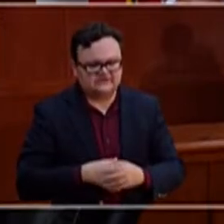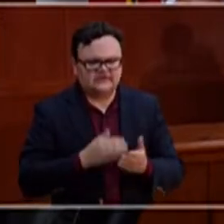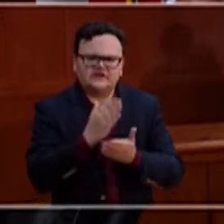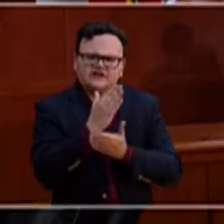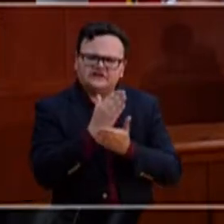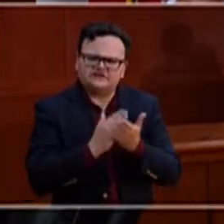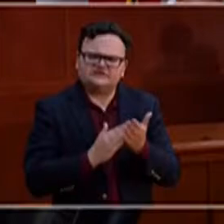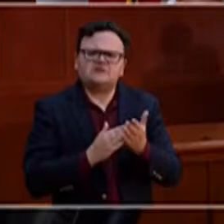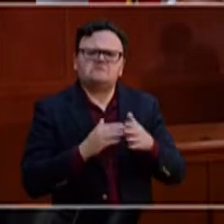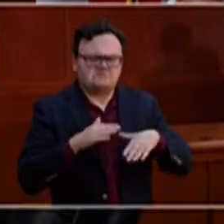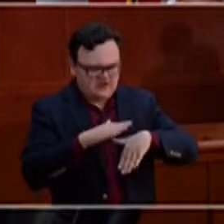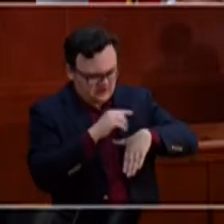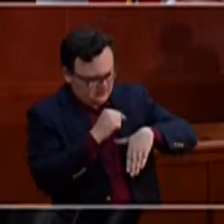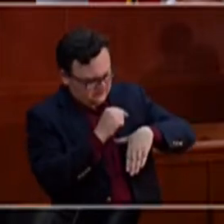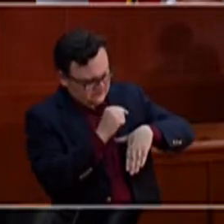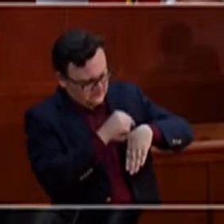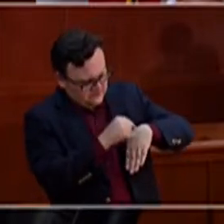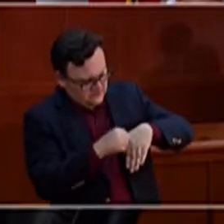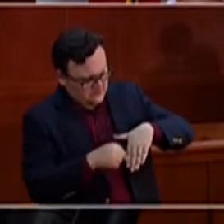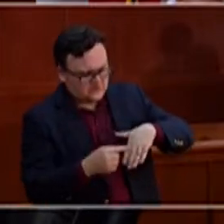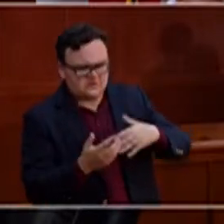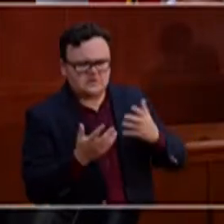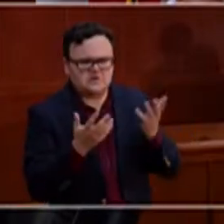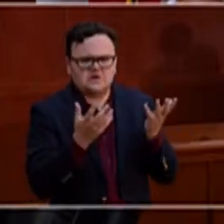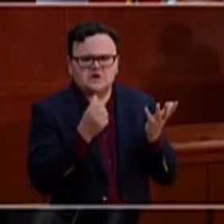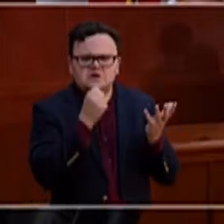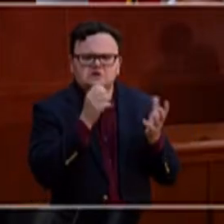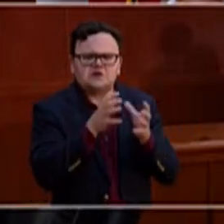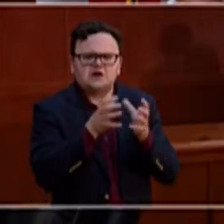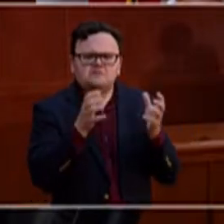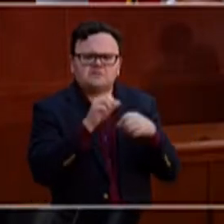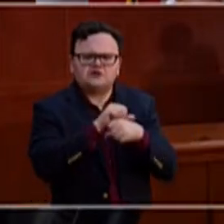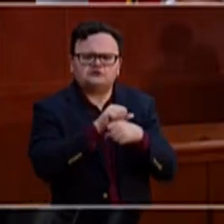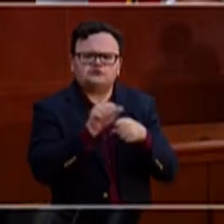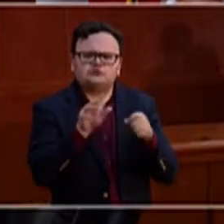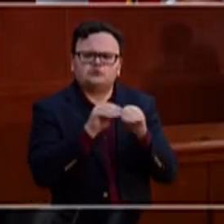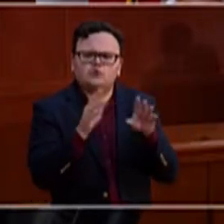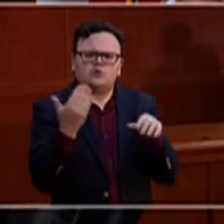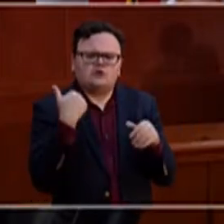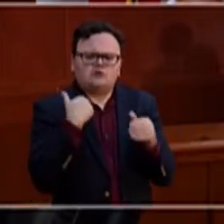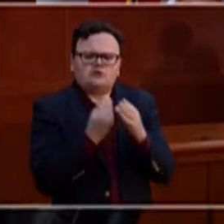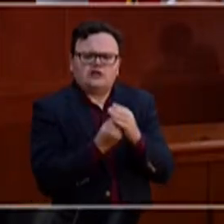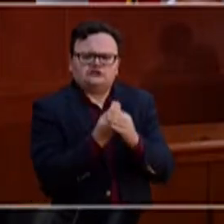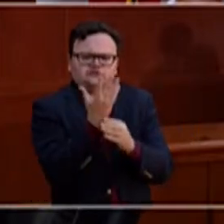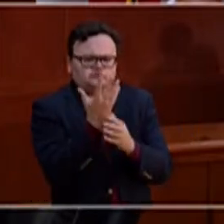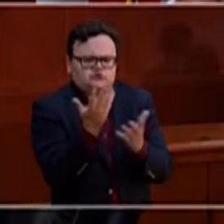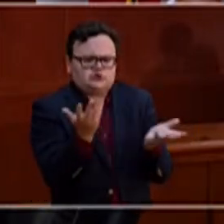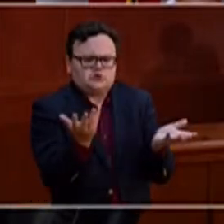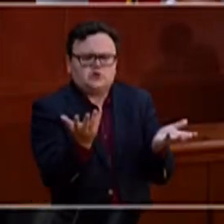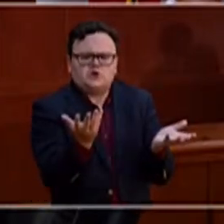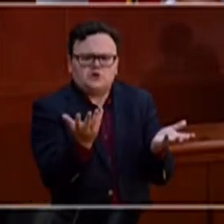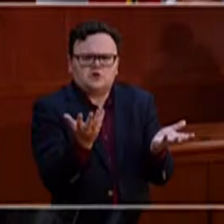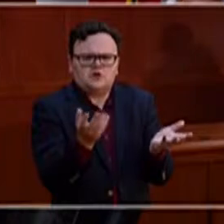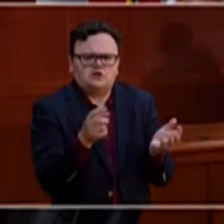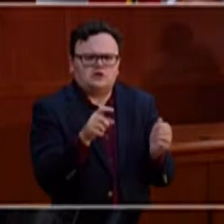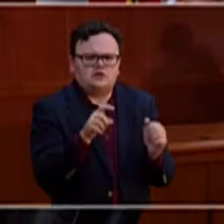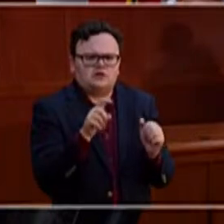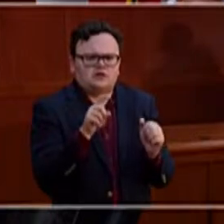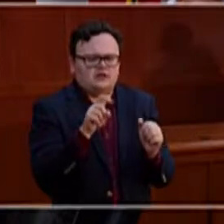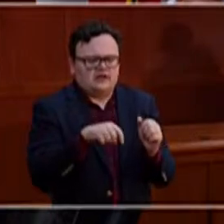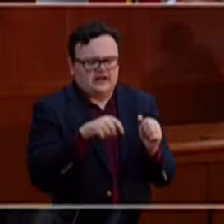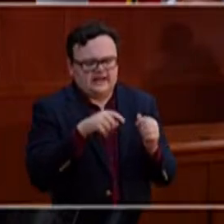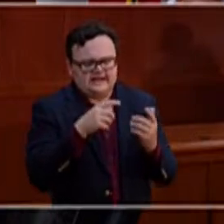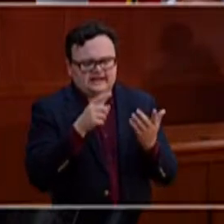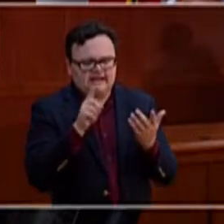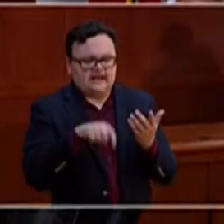really experiencing high volume of COVID patients that had to bring down those elective procedures,